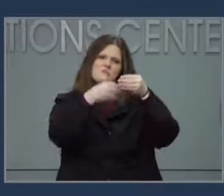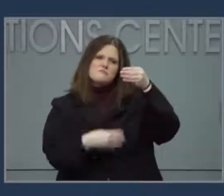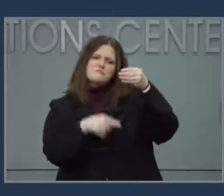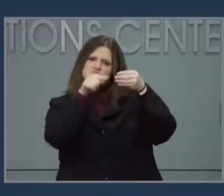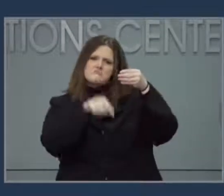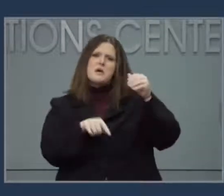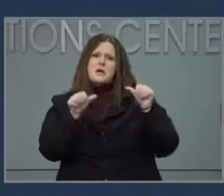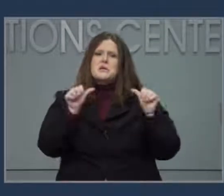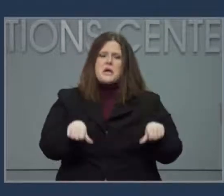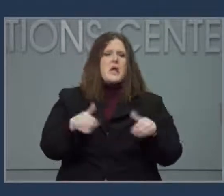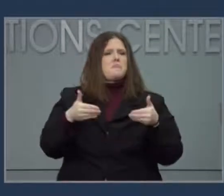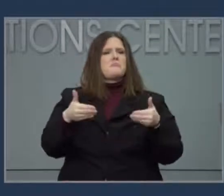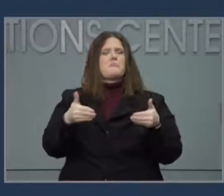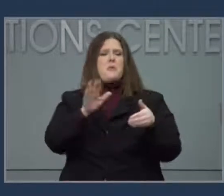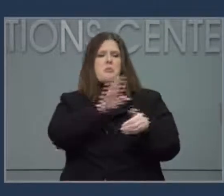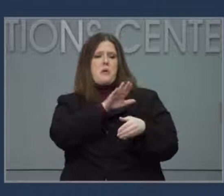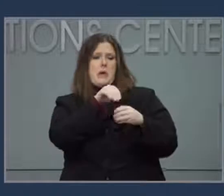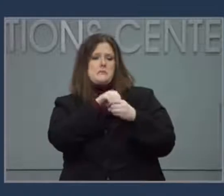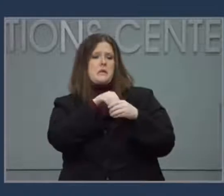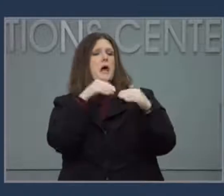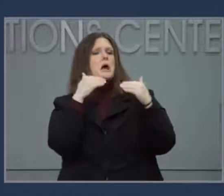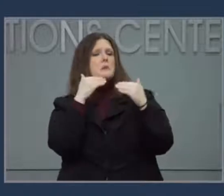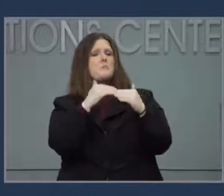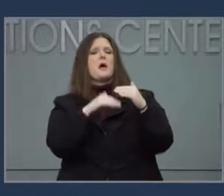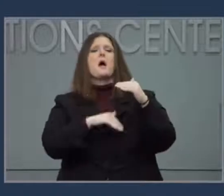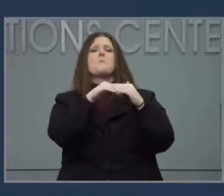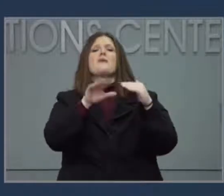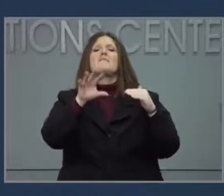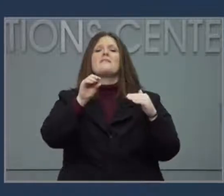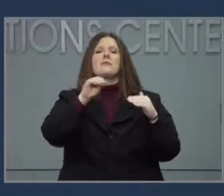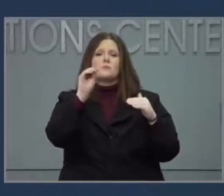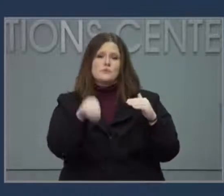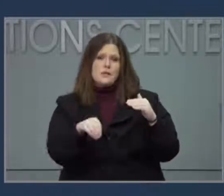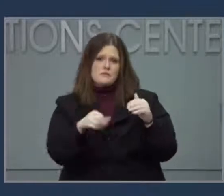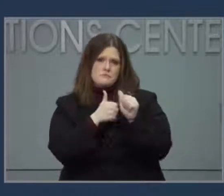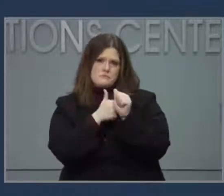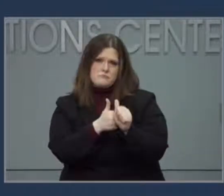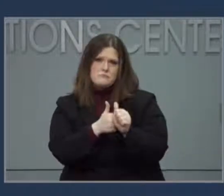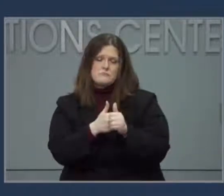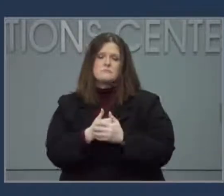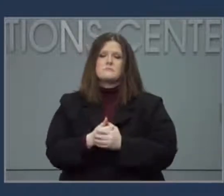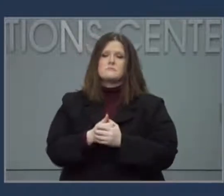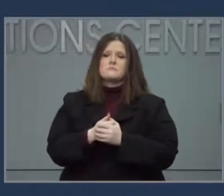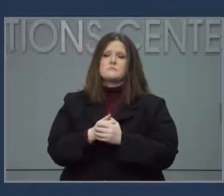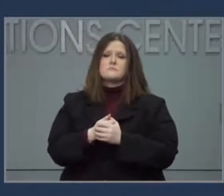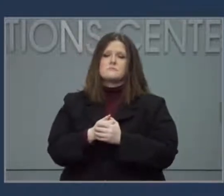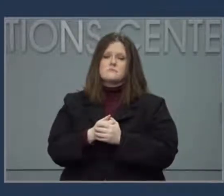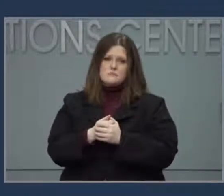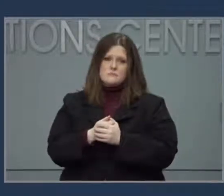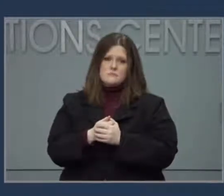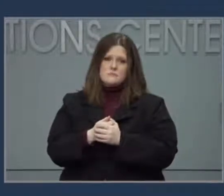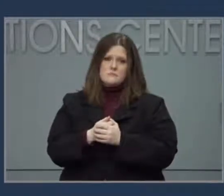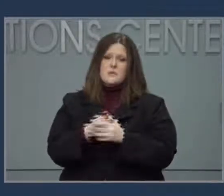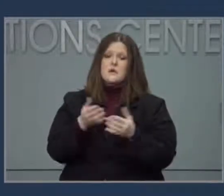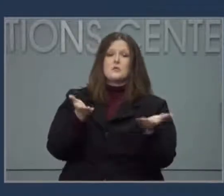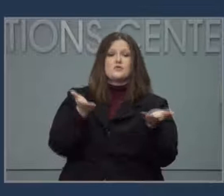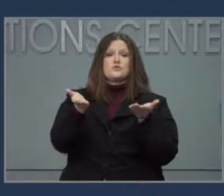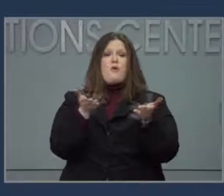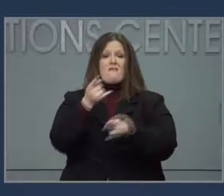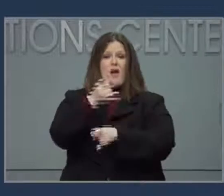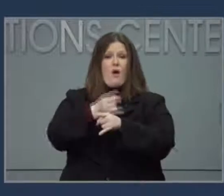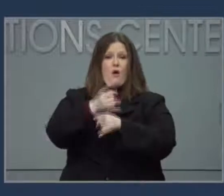at 50% capacity with health and safety protocols. The time for on-site service